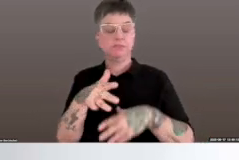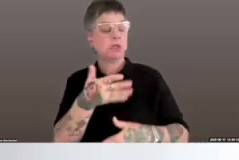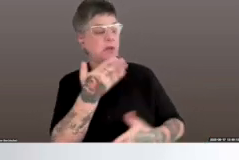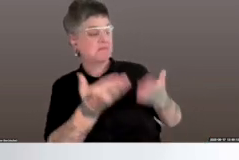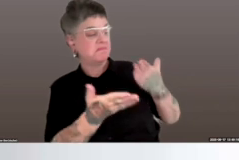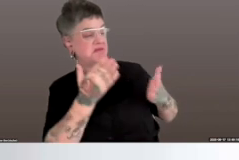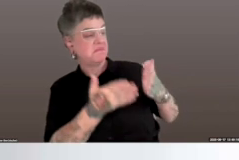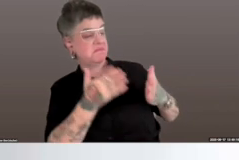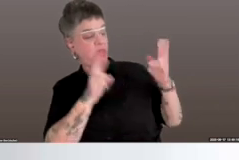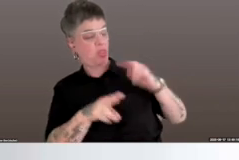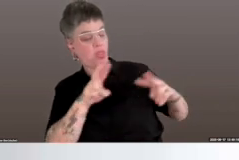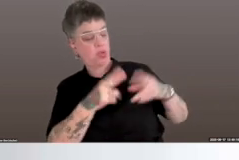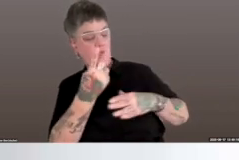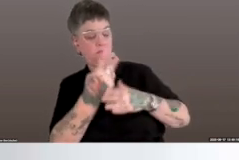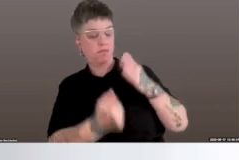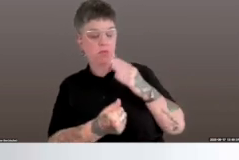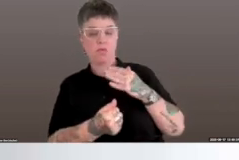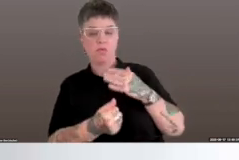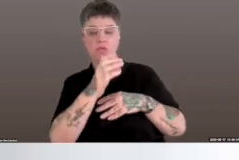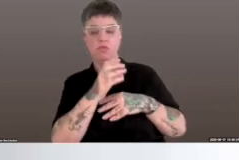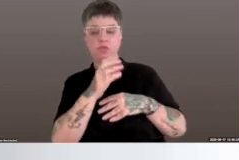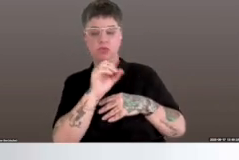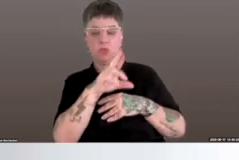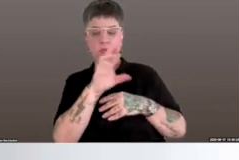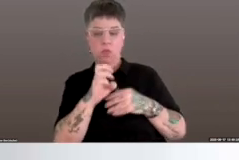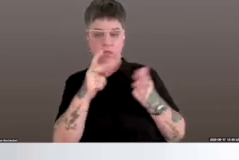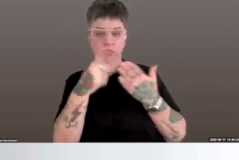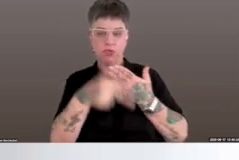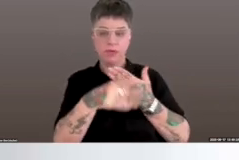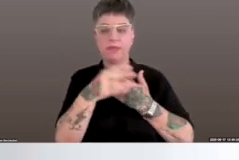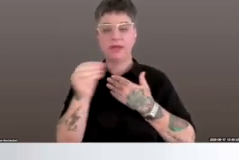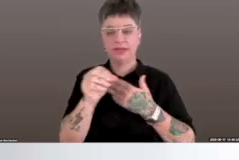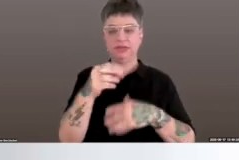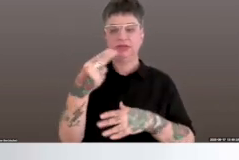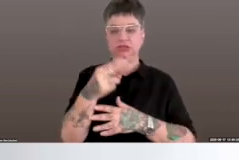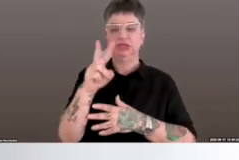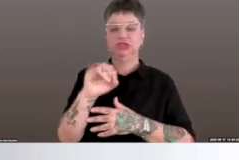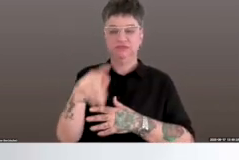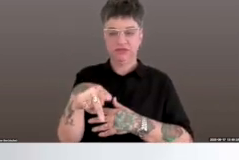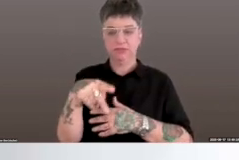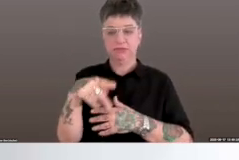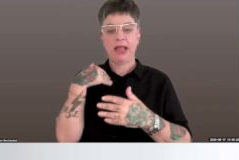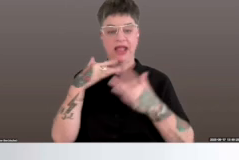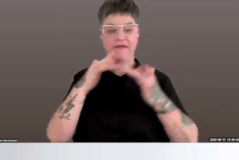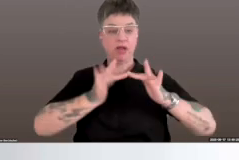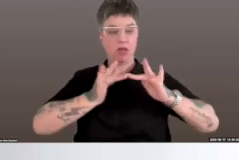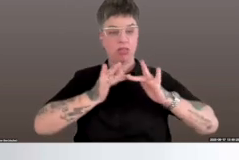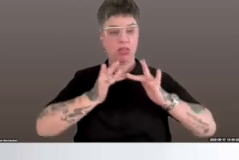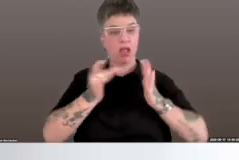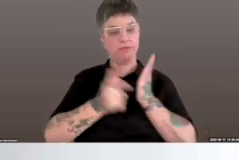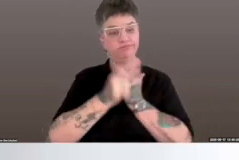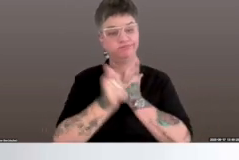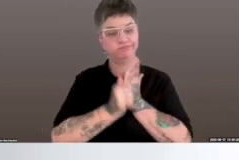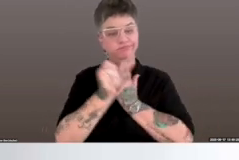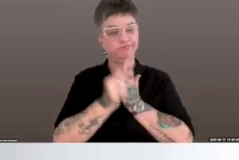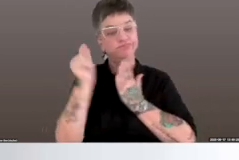look. So for both core, the off-road program, and HVIP, we do have online catalogs of what is available. So if